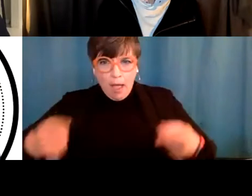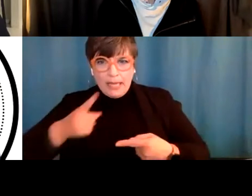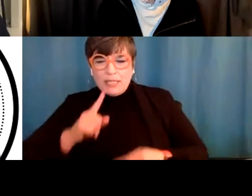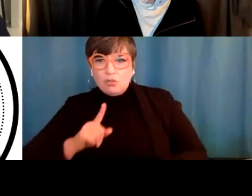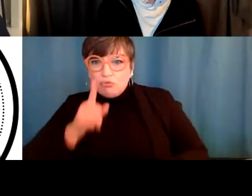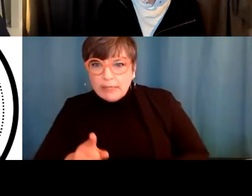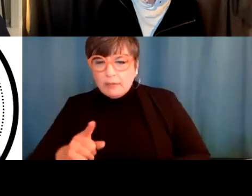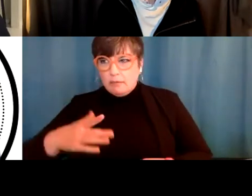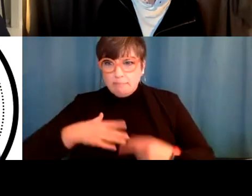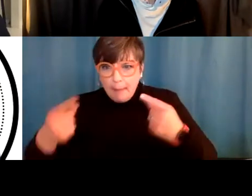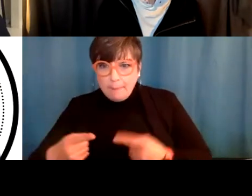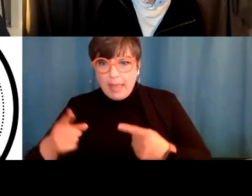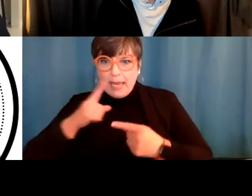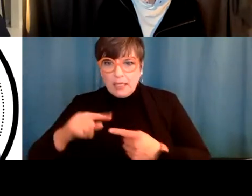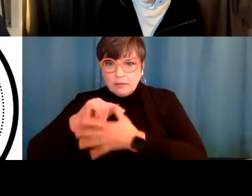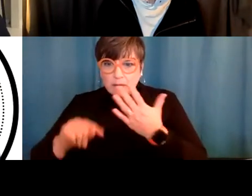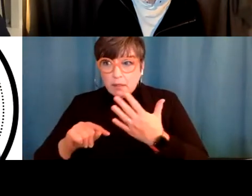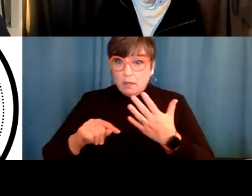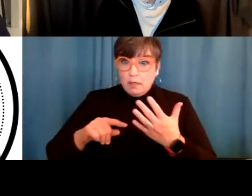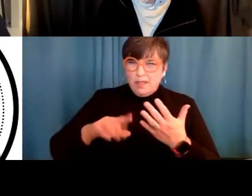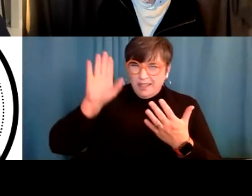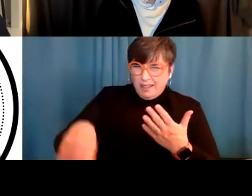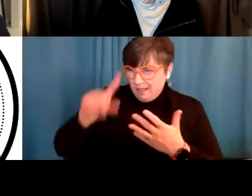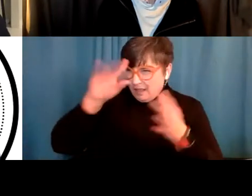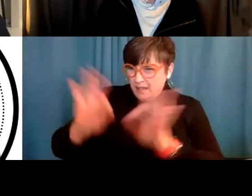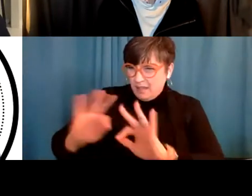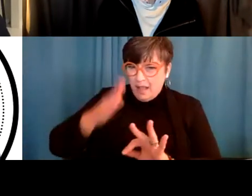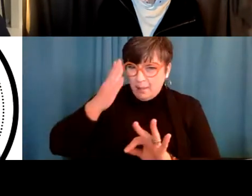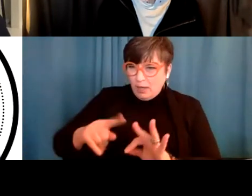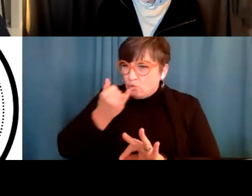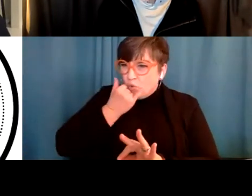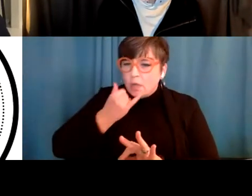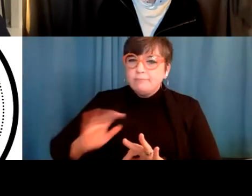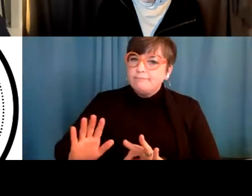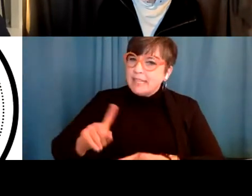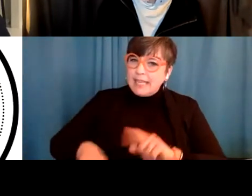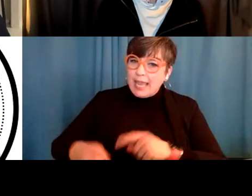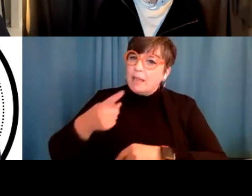think we shouldn't just be dismissive of it because we think that it's misplaced. Mm-hmm.